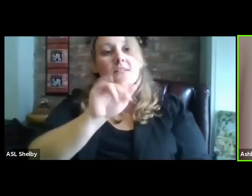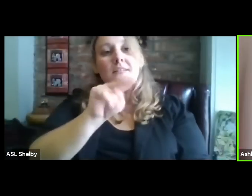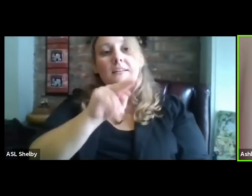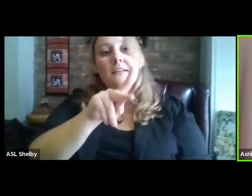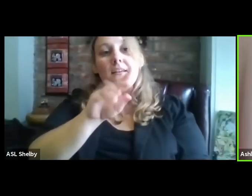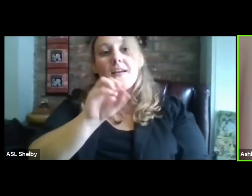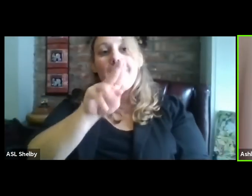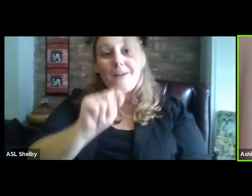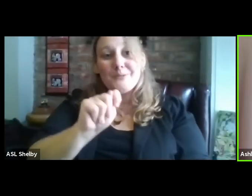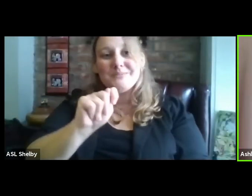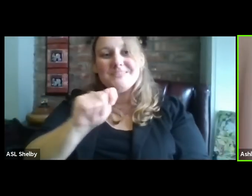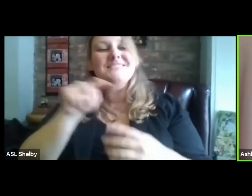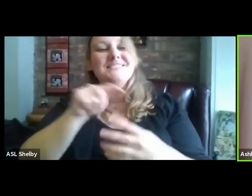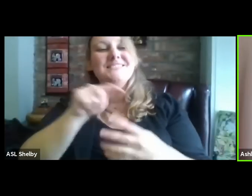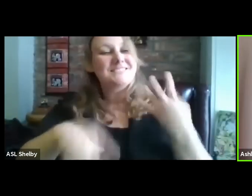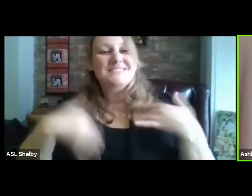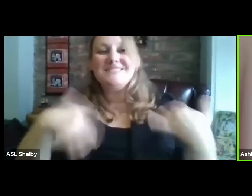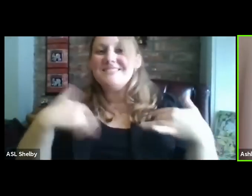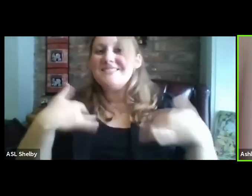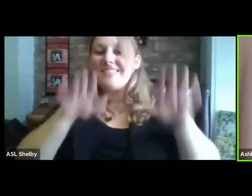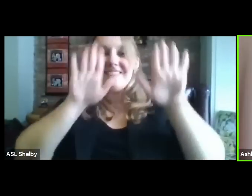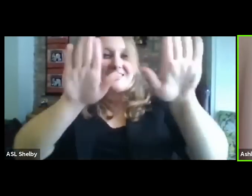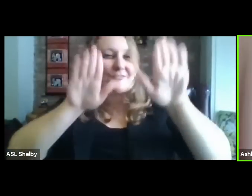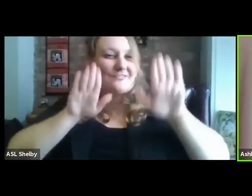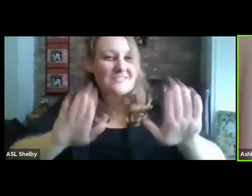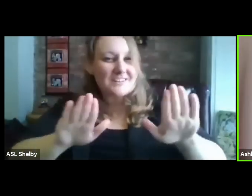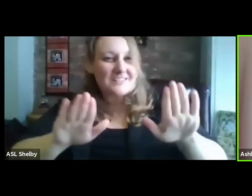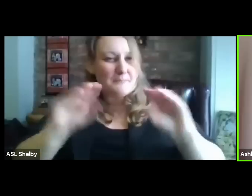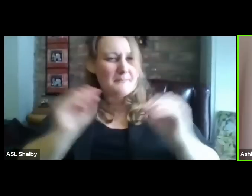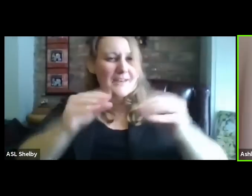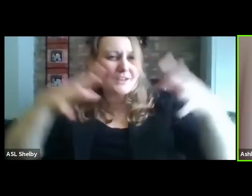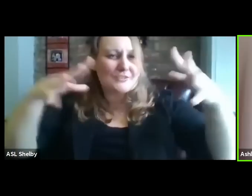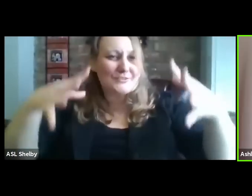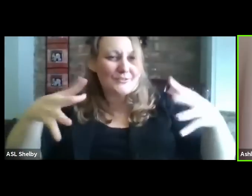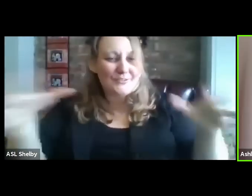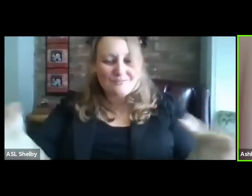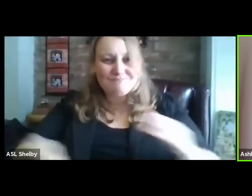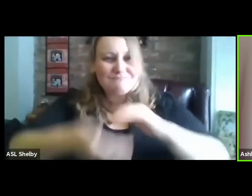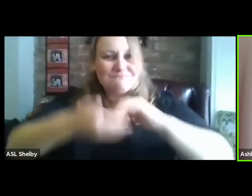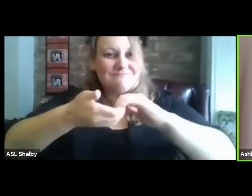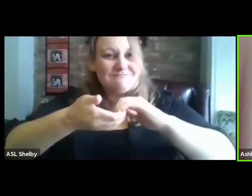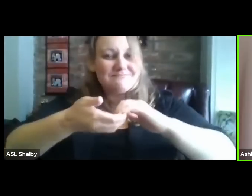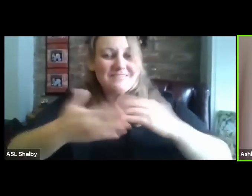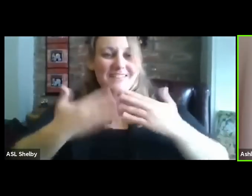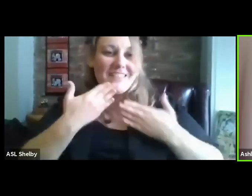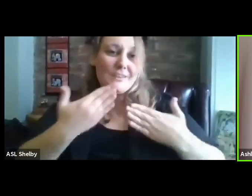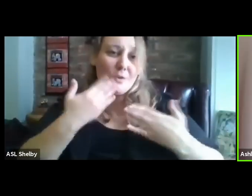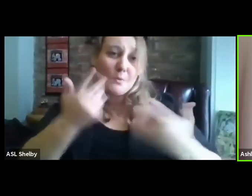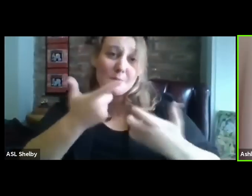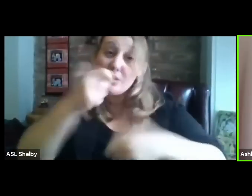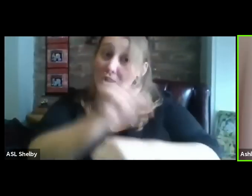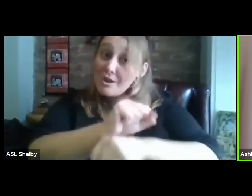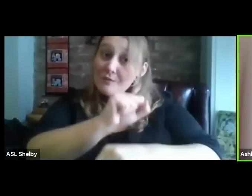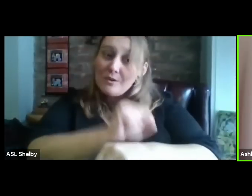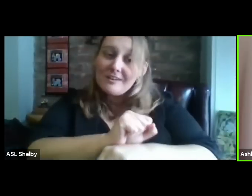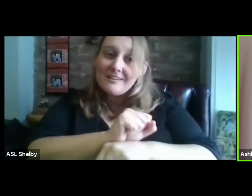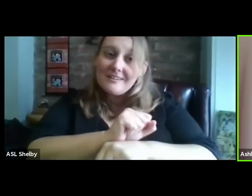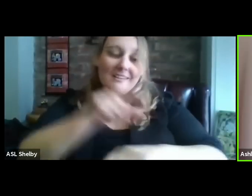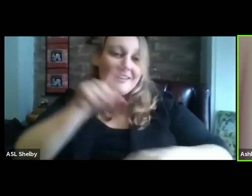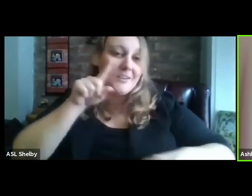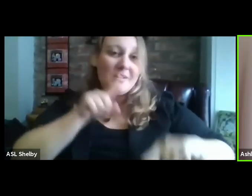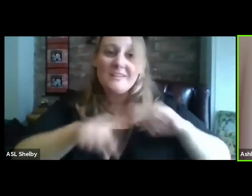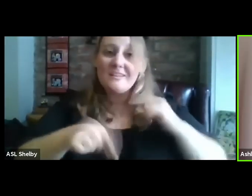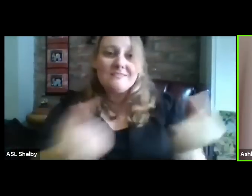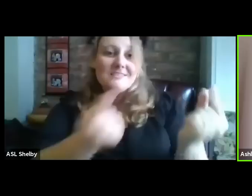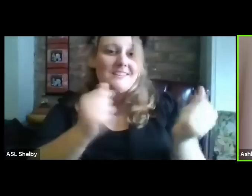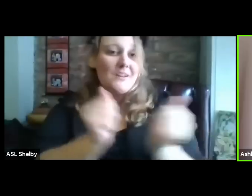together. Y'all are magical. It was a lot of work, and honestly, we couldn't have done it without you.